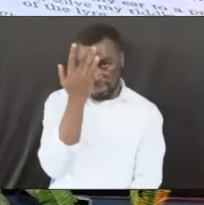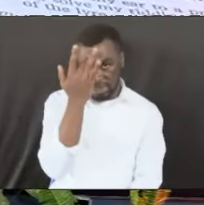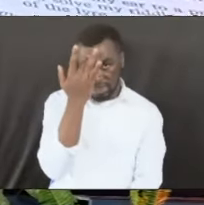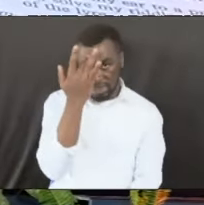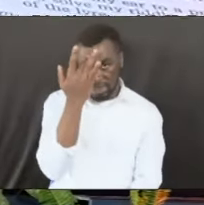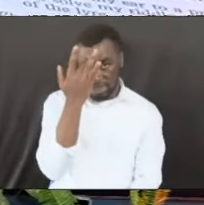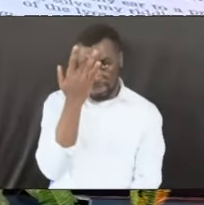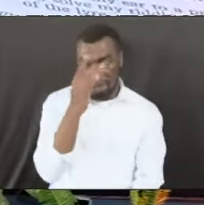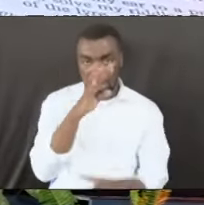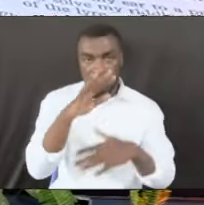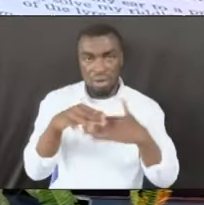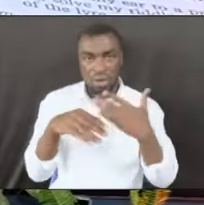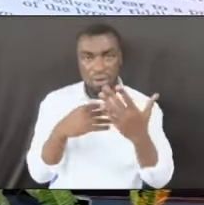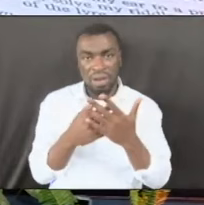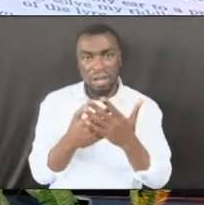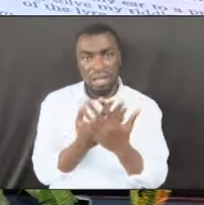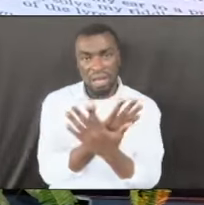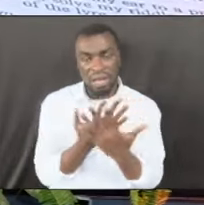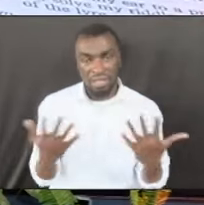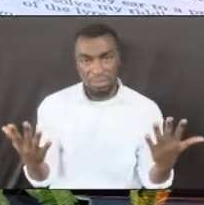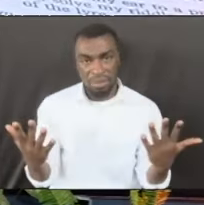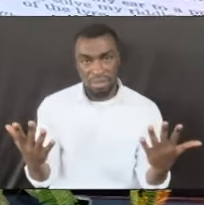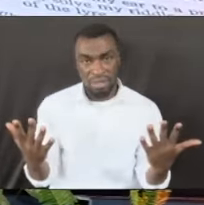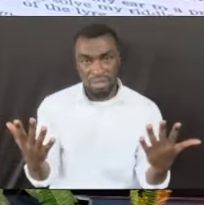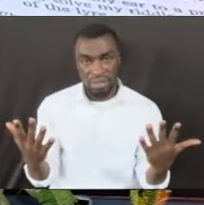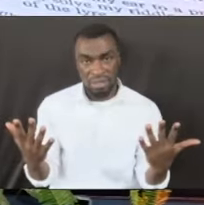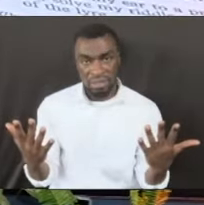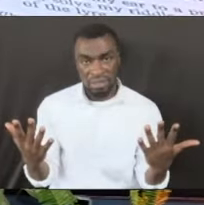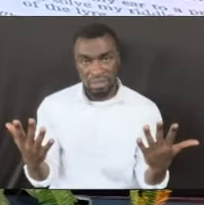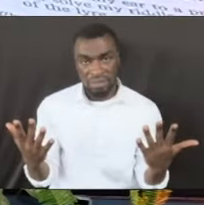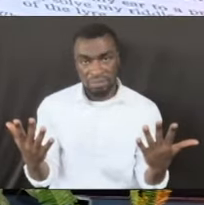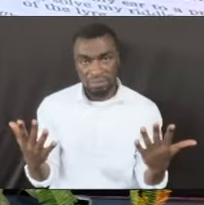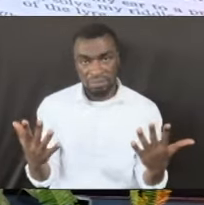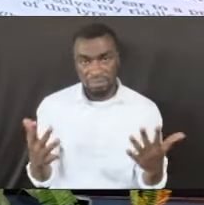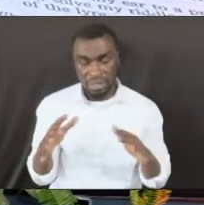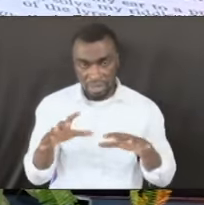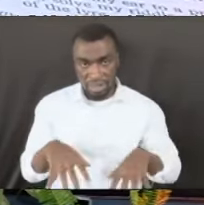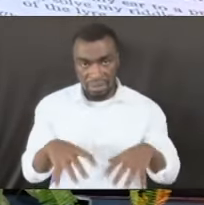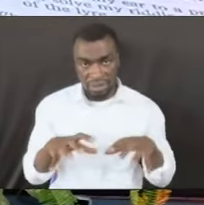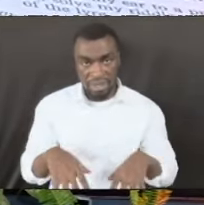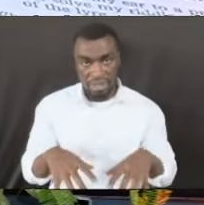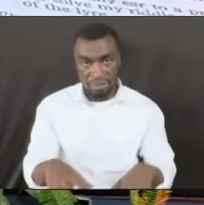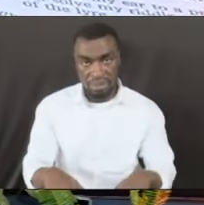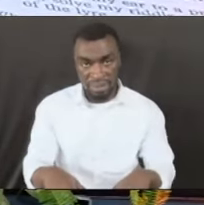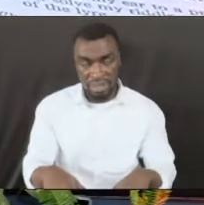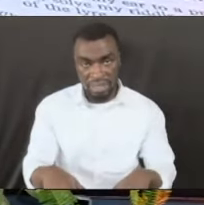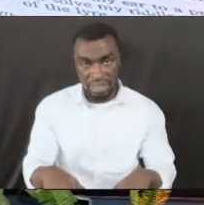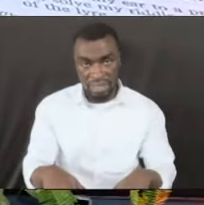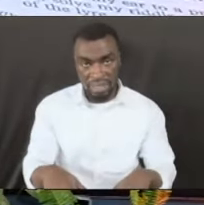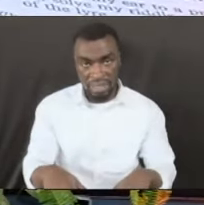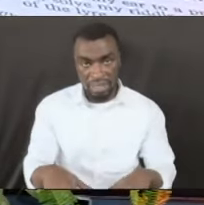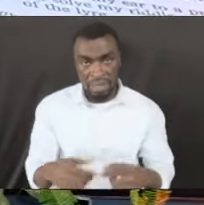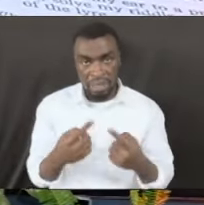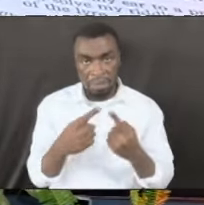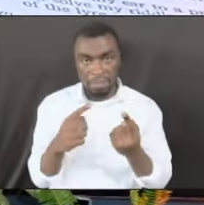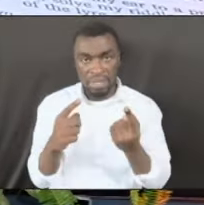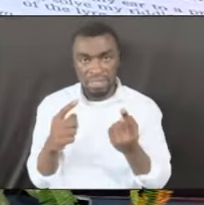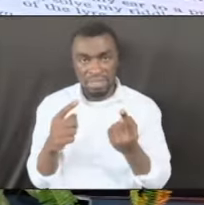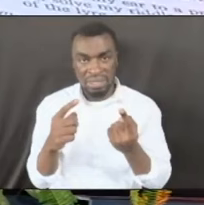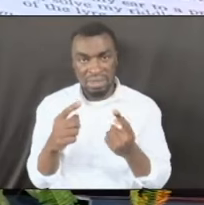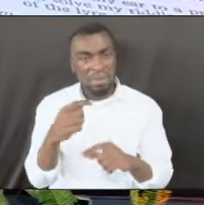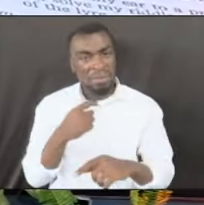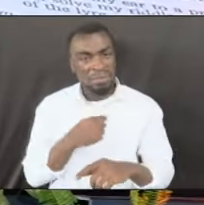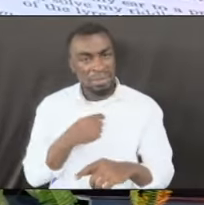Everything, all animal products. I still take an egg and milk, but it brought me to the attention